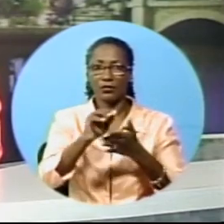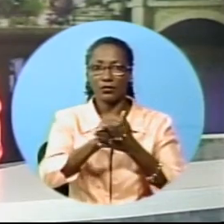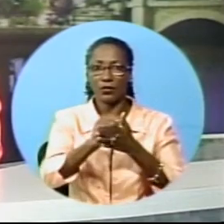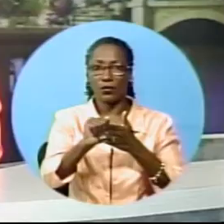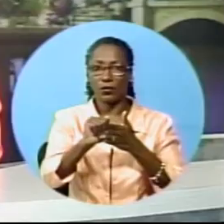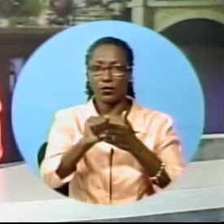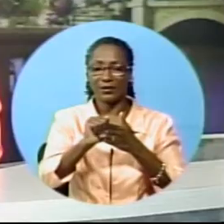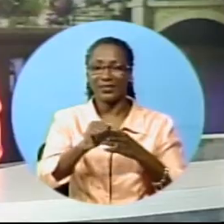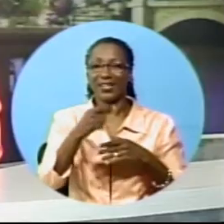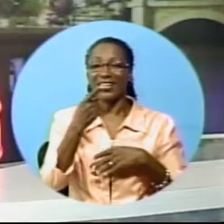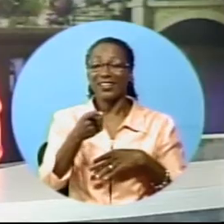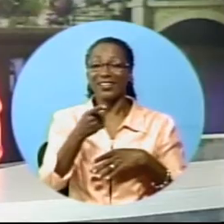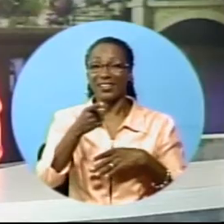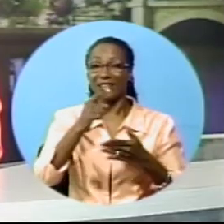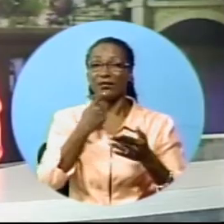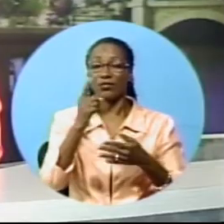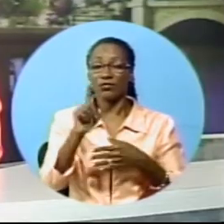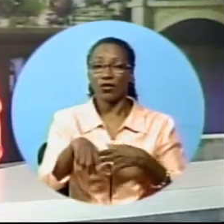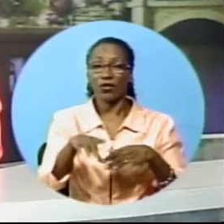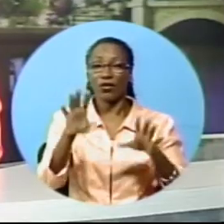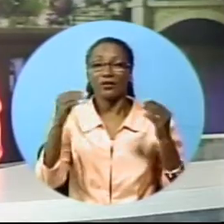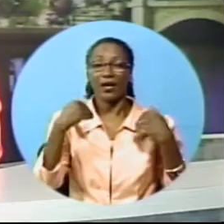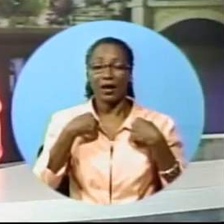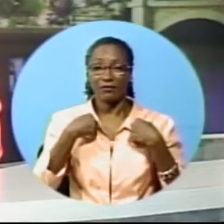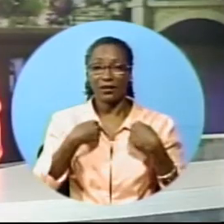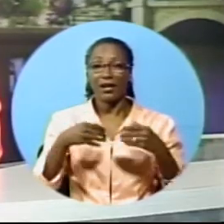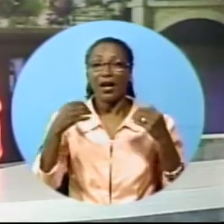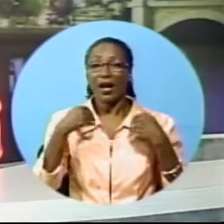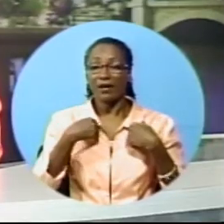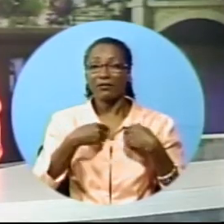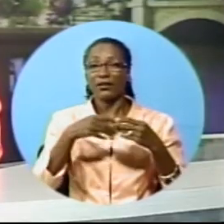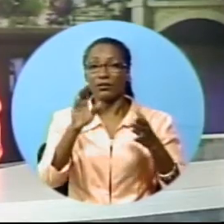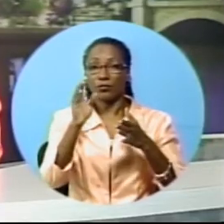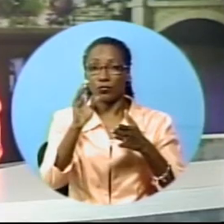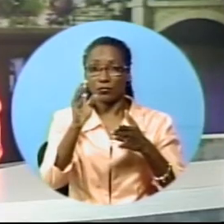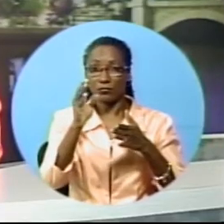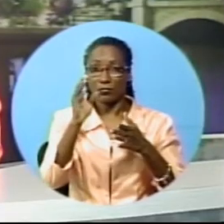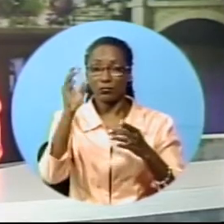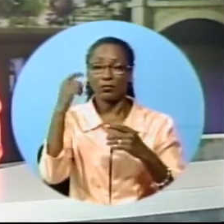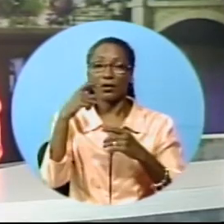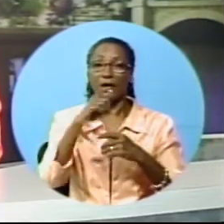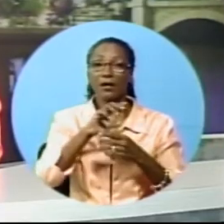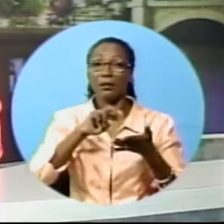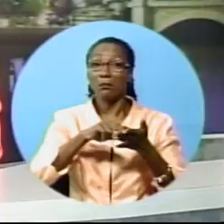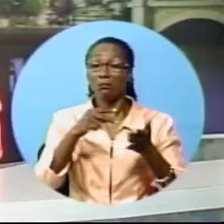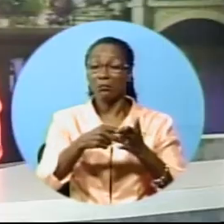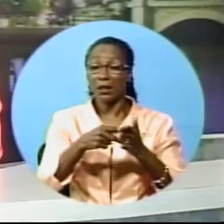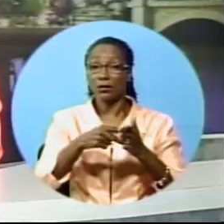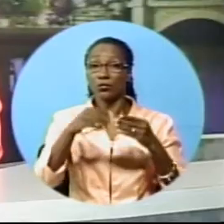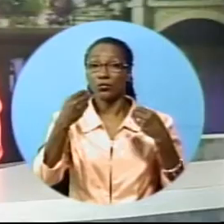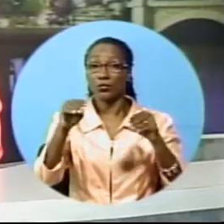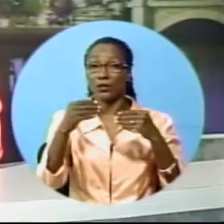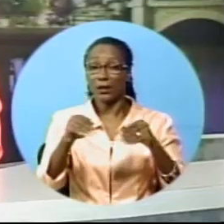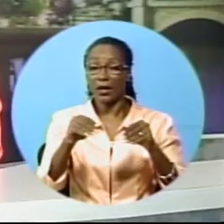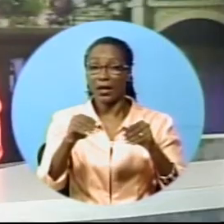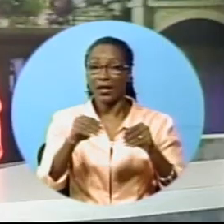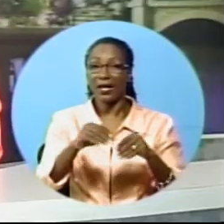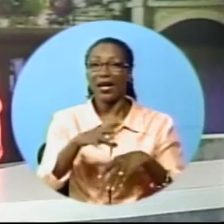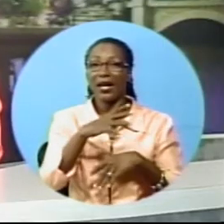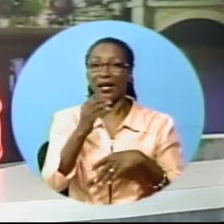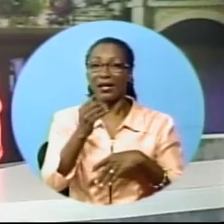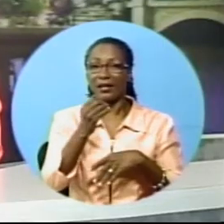with intent to supply, and trafficking of cocaine and marijuana. Callender is being represented by attorney-at-law Sasha